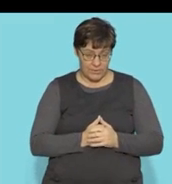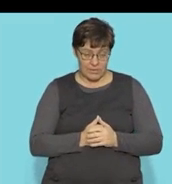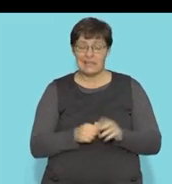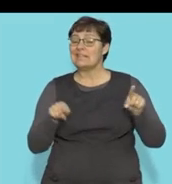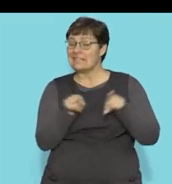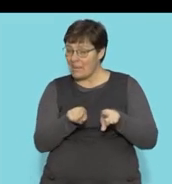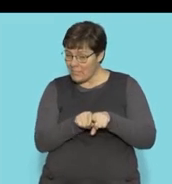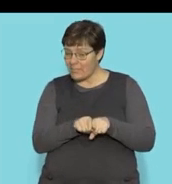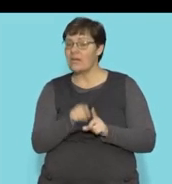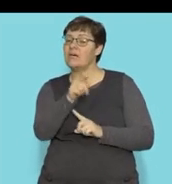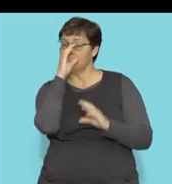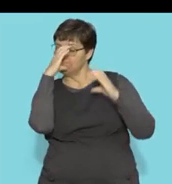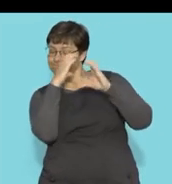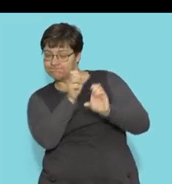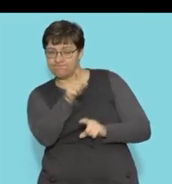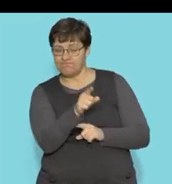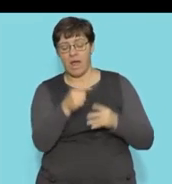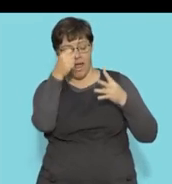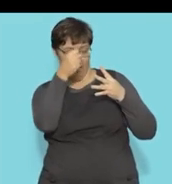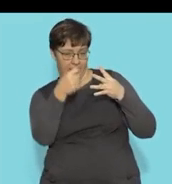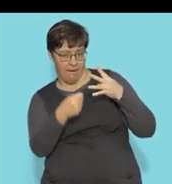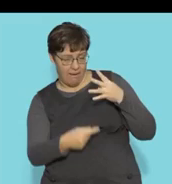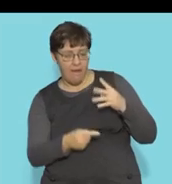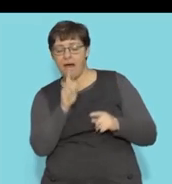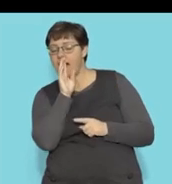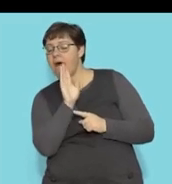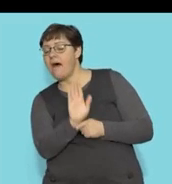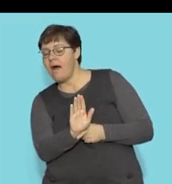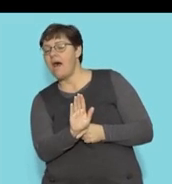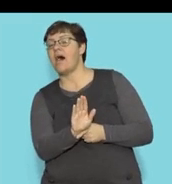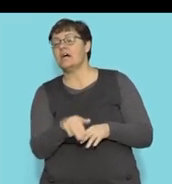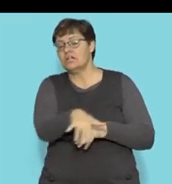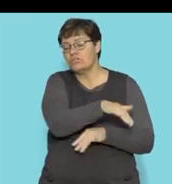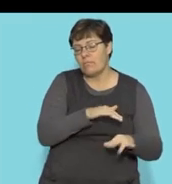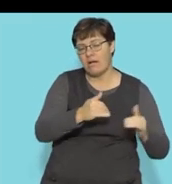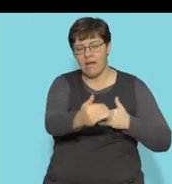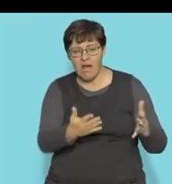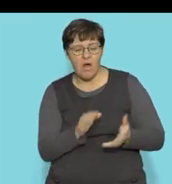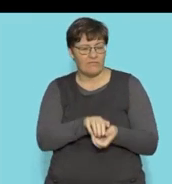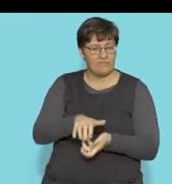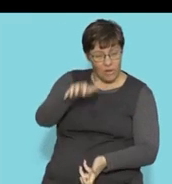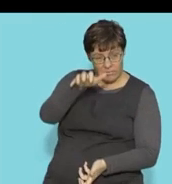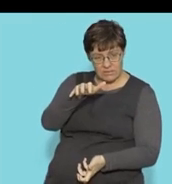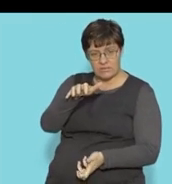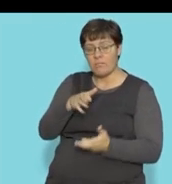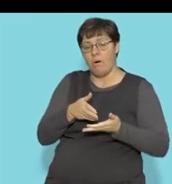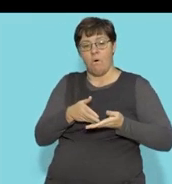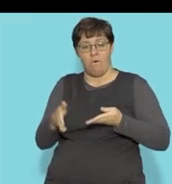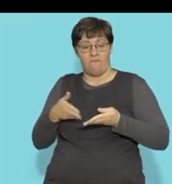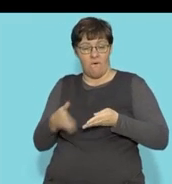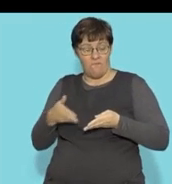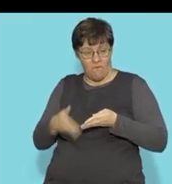it's also very important to pay special attention to any indication that shapes, surface areas, or volumes have